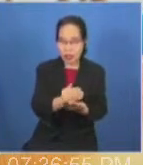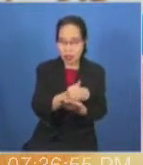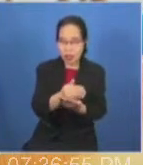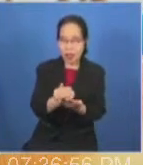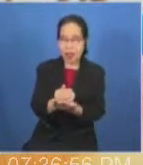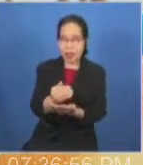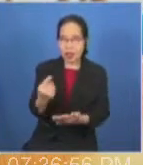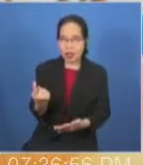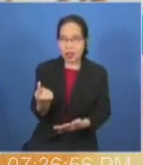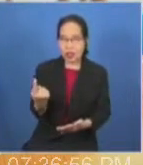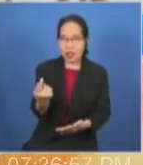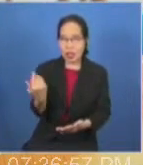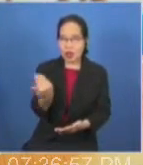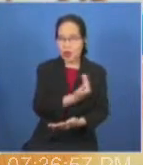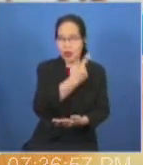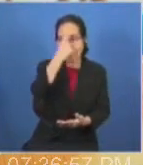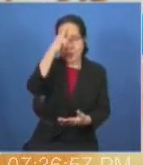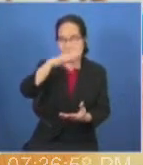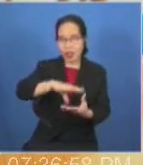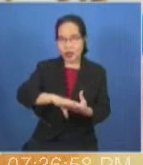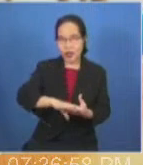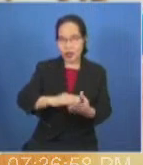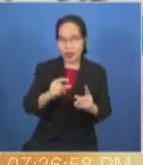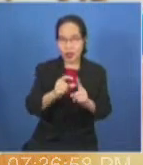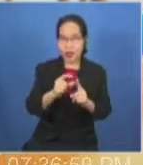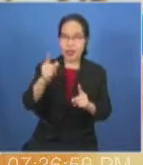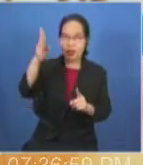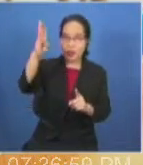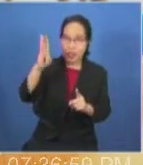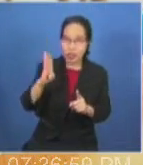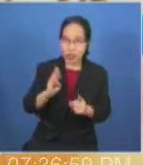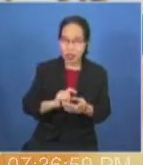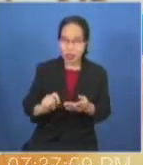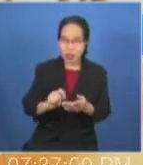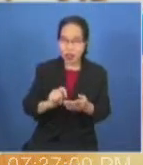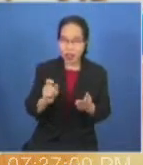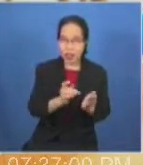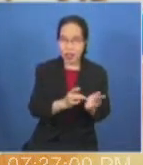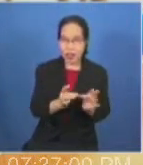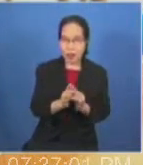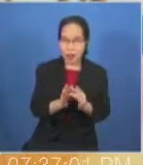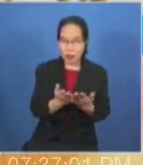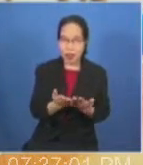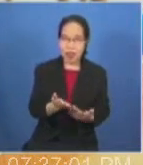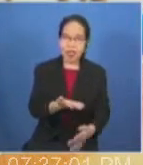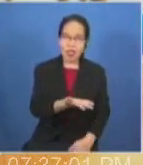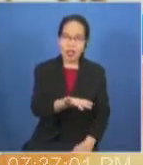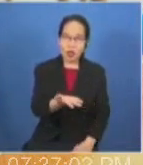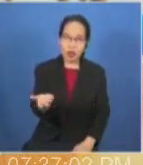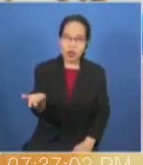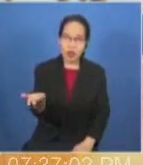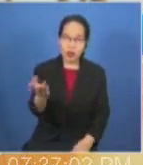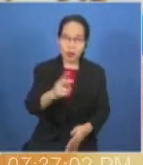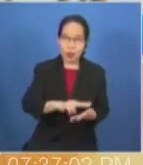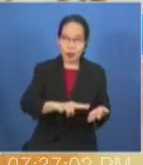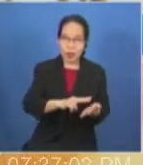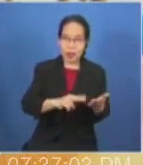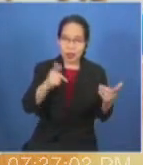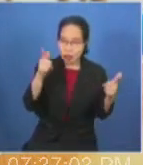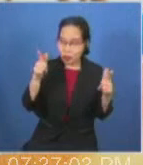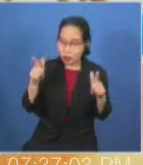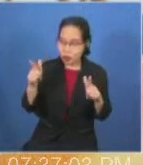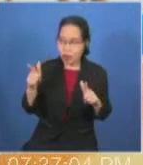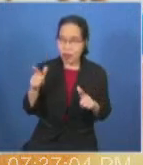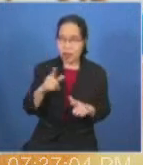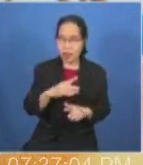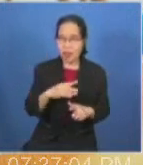share our faith, the Word of God that is written in the Bible. Be